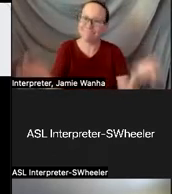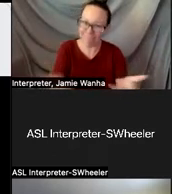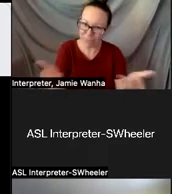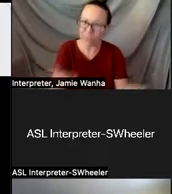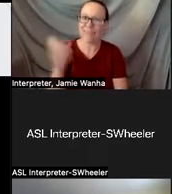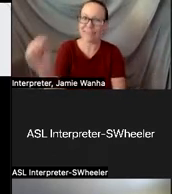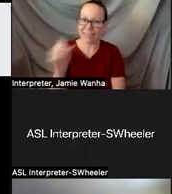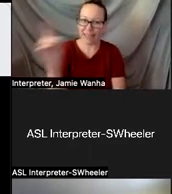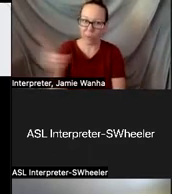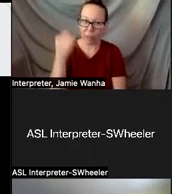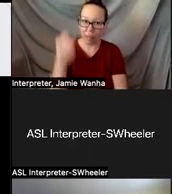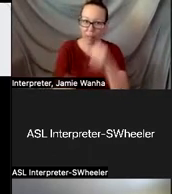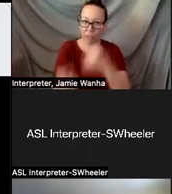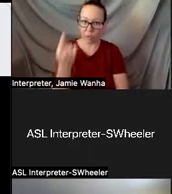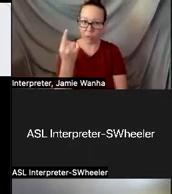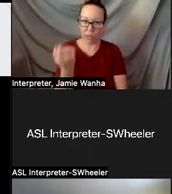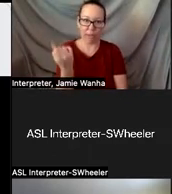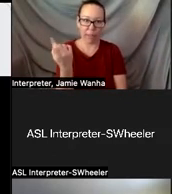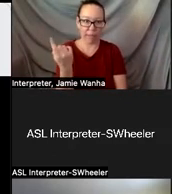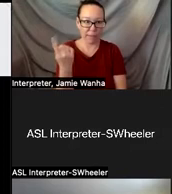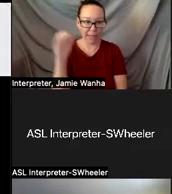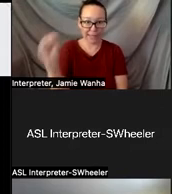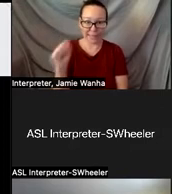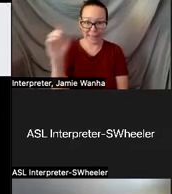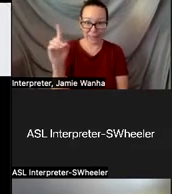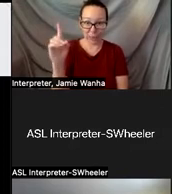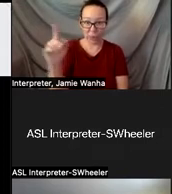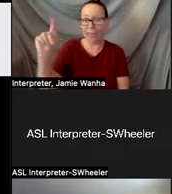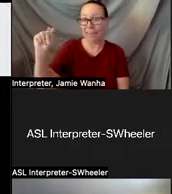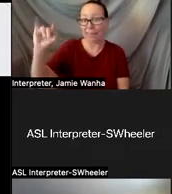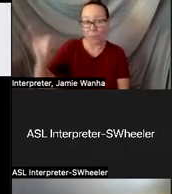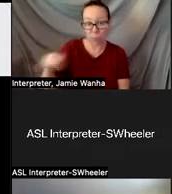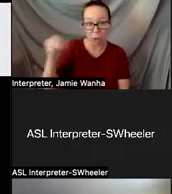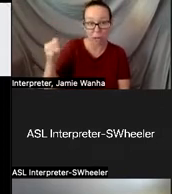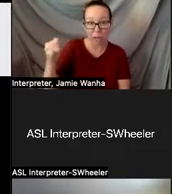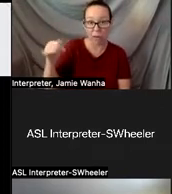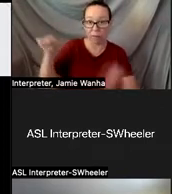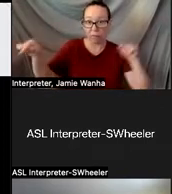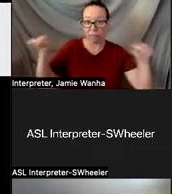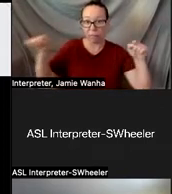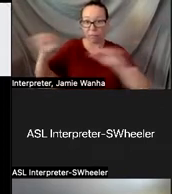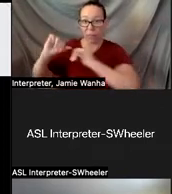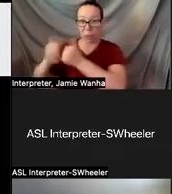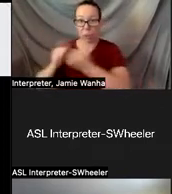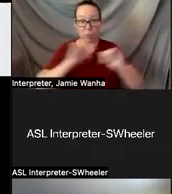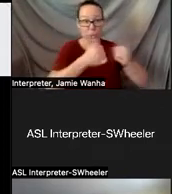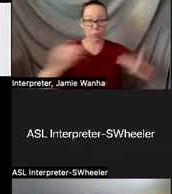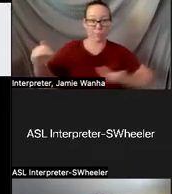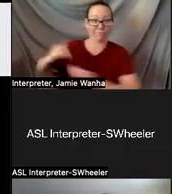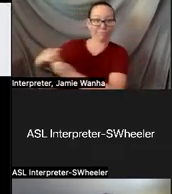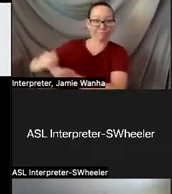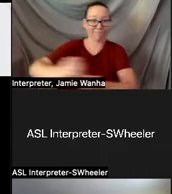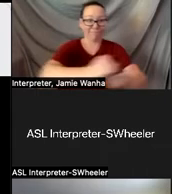And finally, the San Diego and Tijuana integrate agency counterparts in emergency planning and response exercises